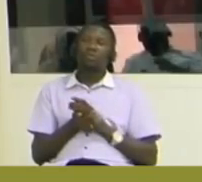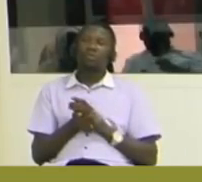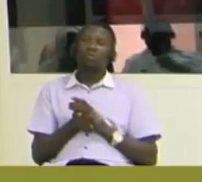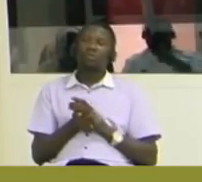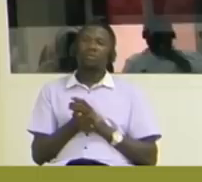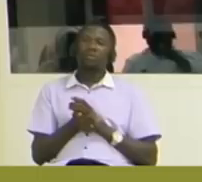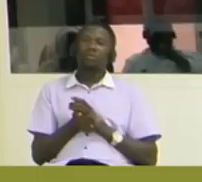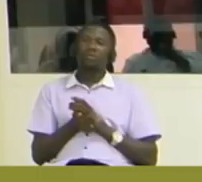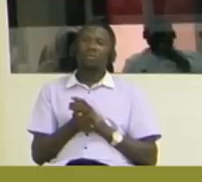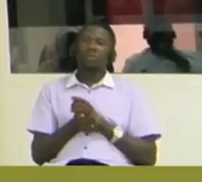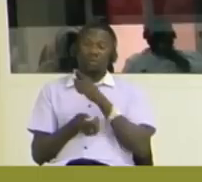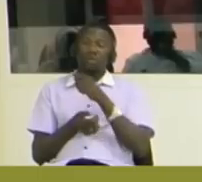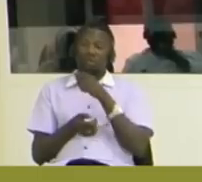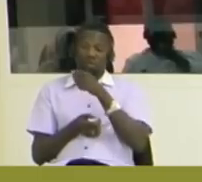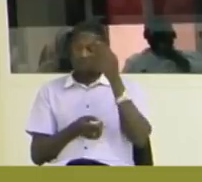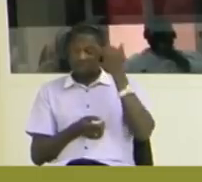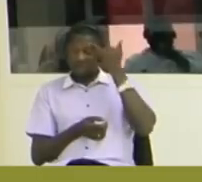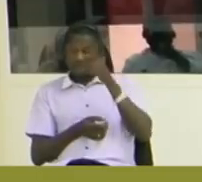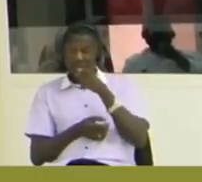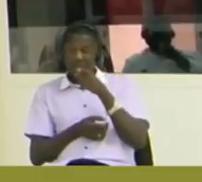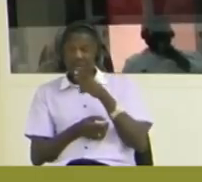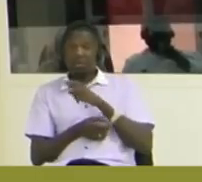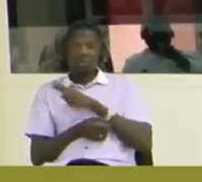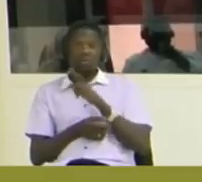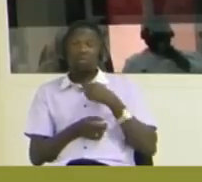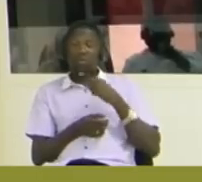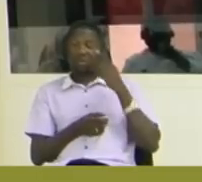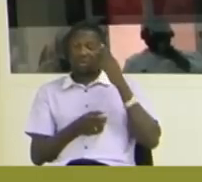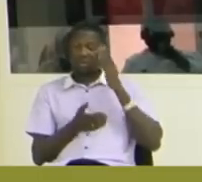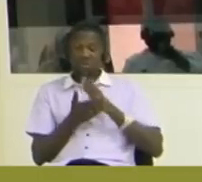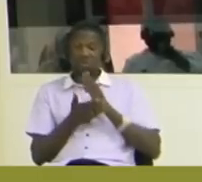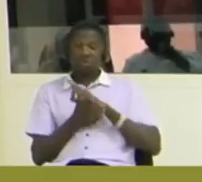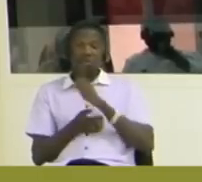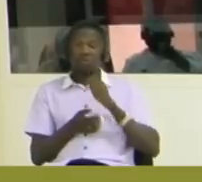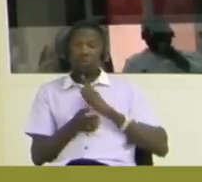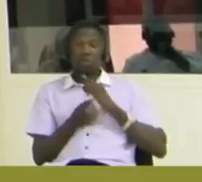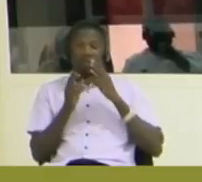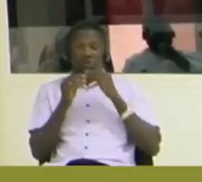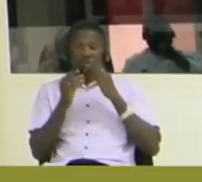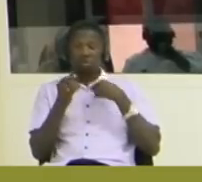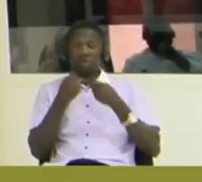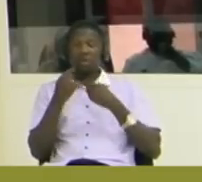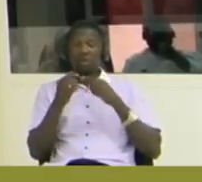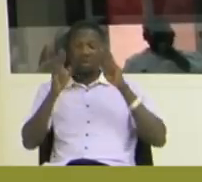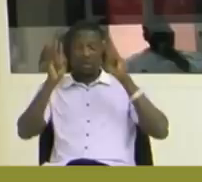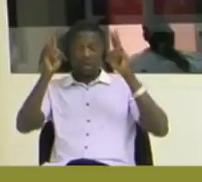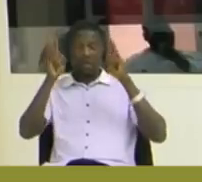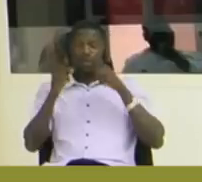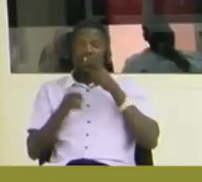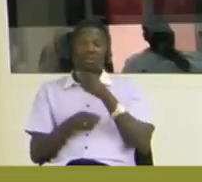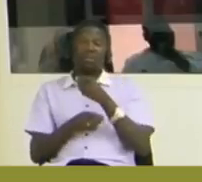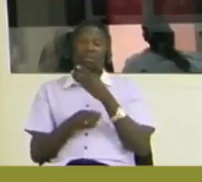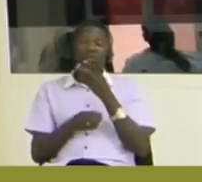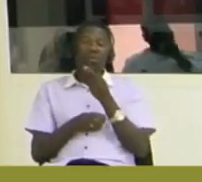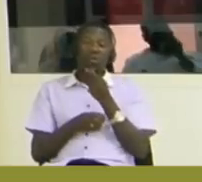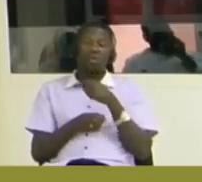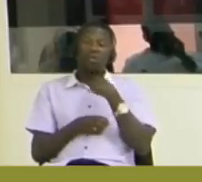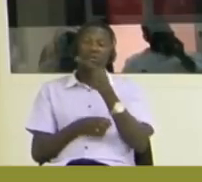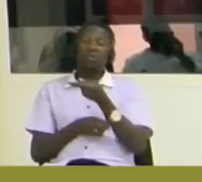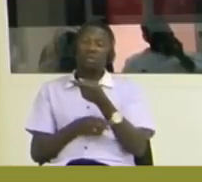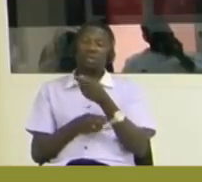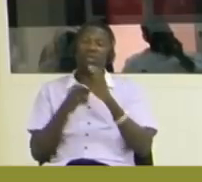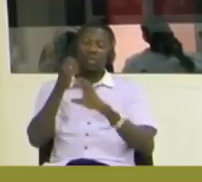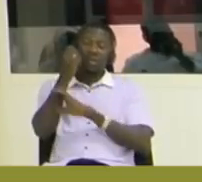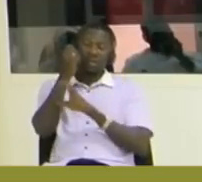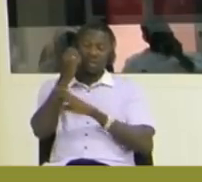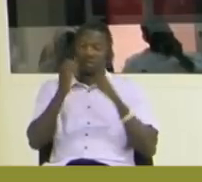But that is your opinion, isn't it? No, but that is exactly what we were told by Jamie, that this money is for the Casamas rebels.